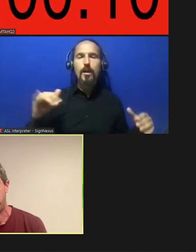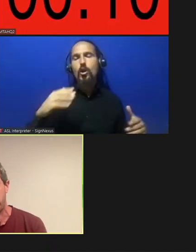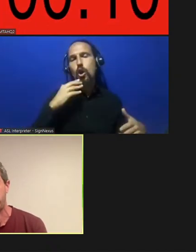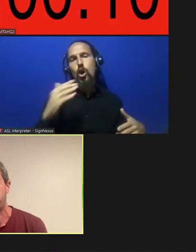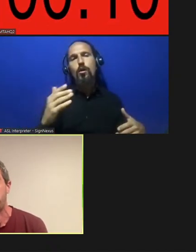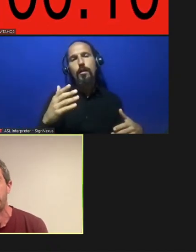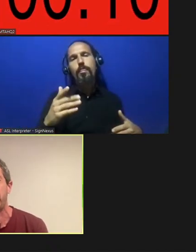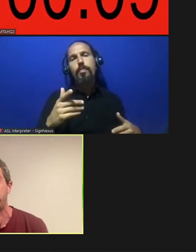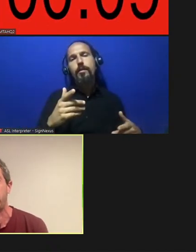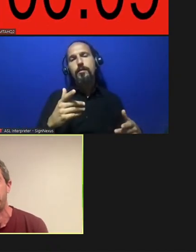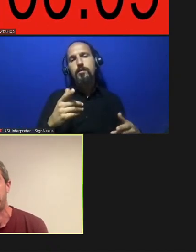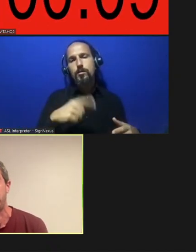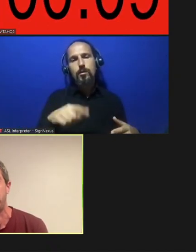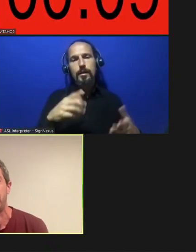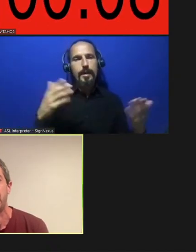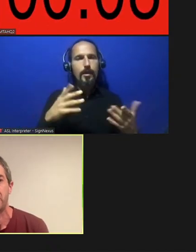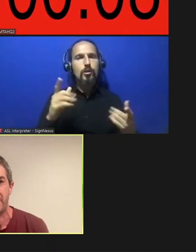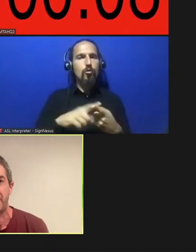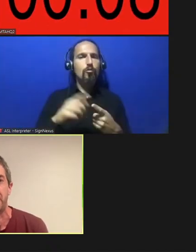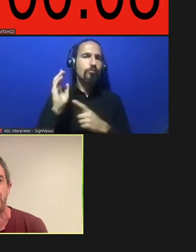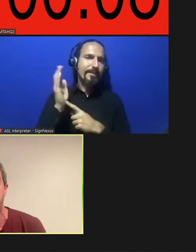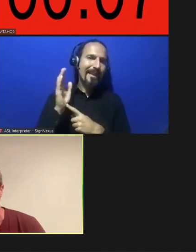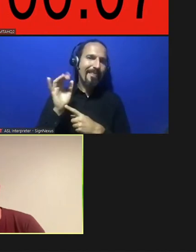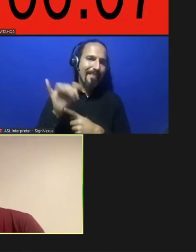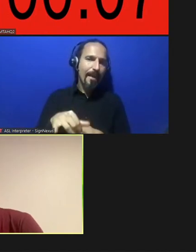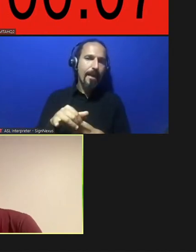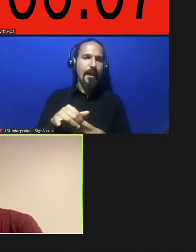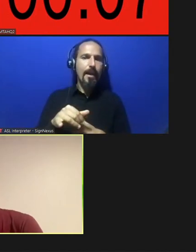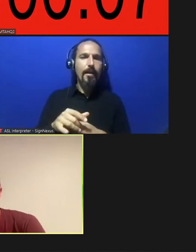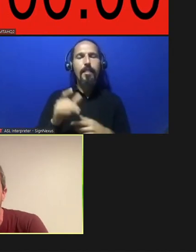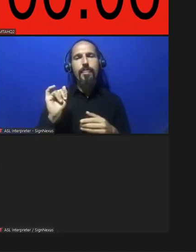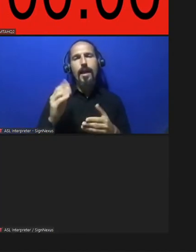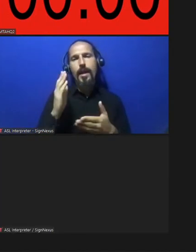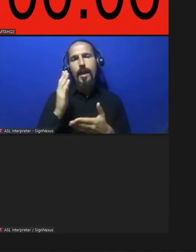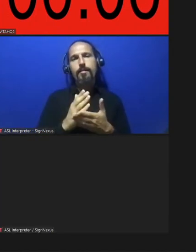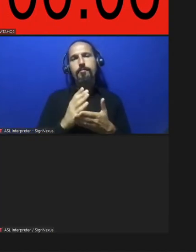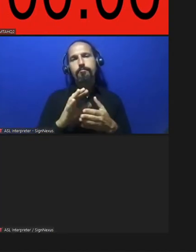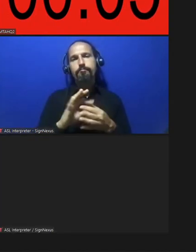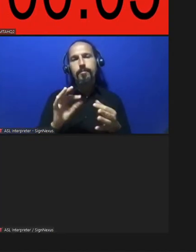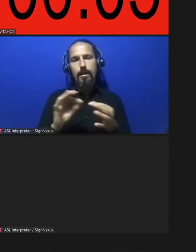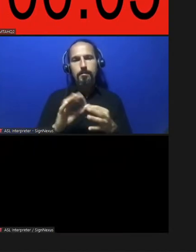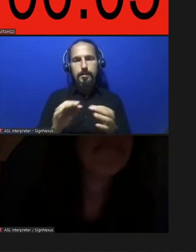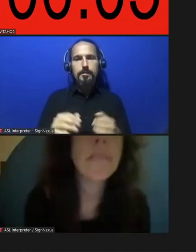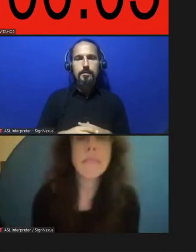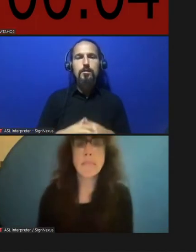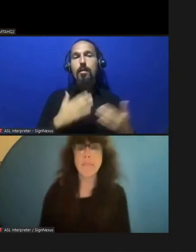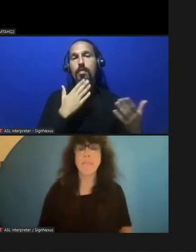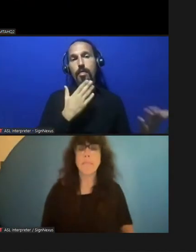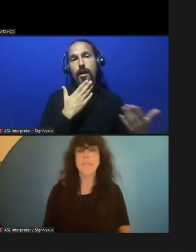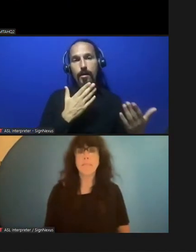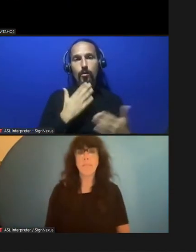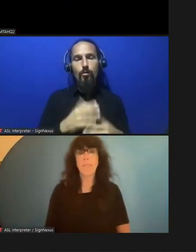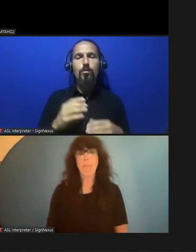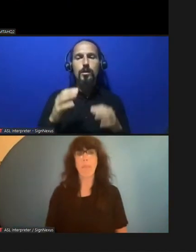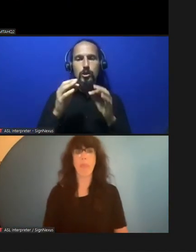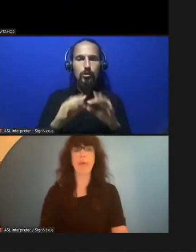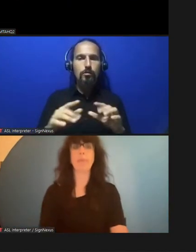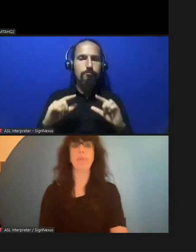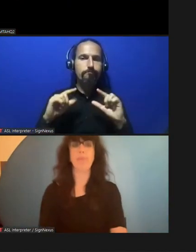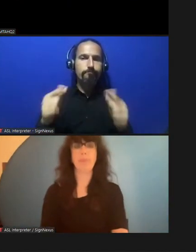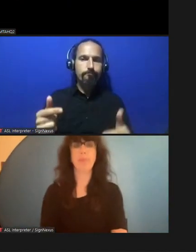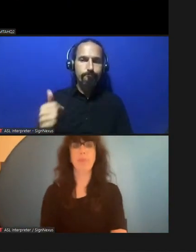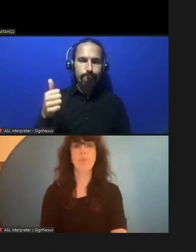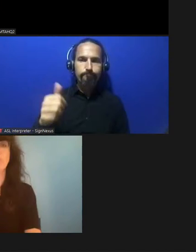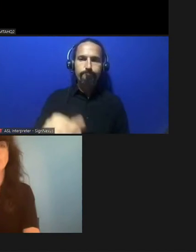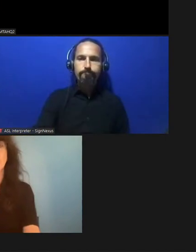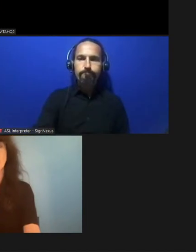thank you so much for being here and presenting this another end of comments thank you our next speaker